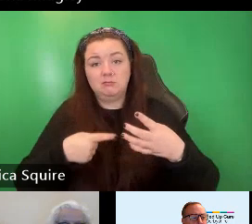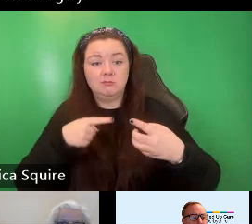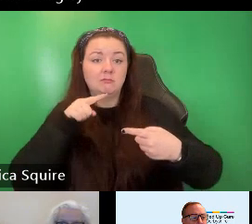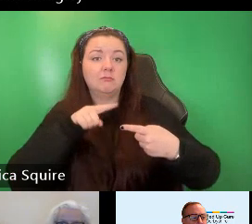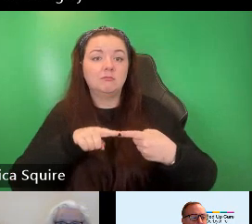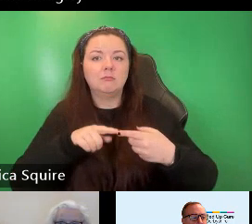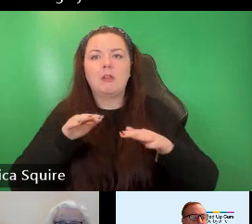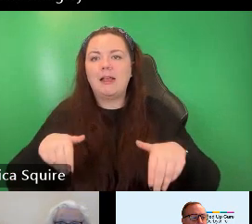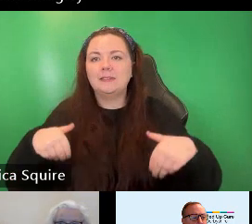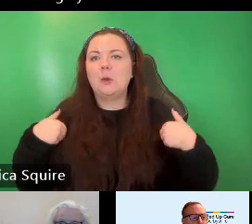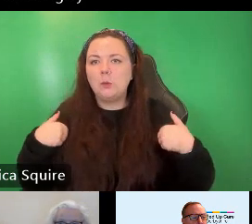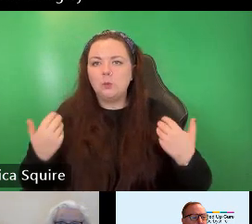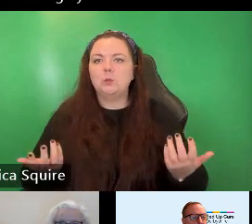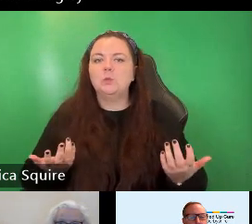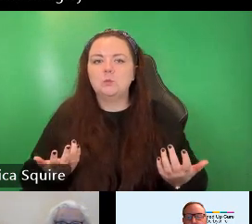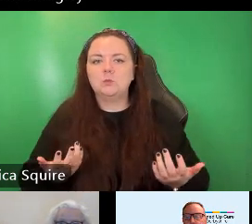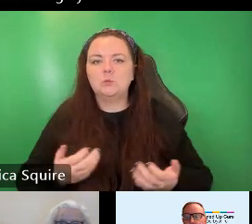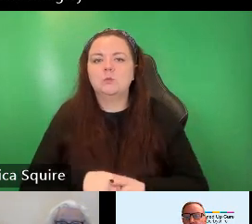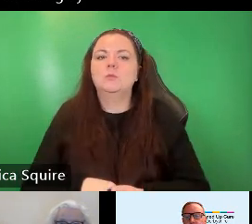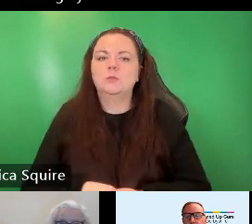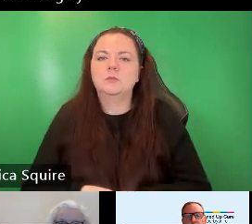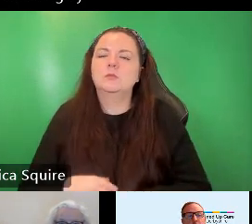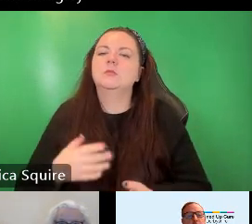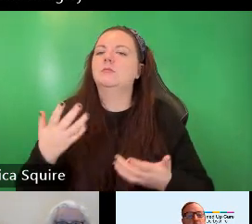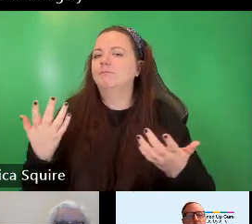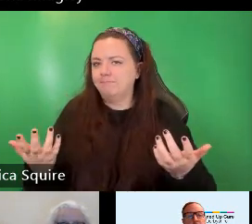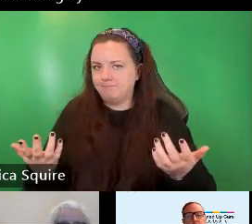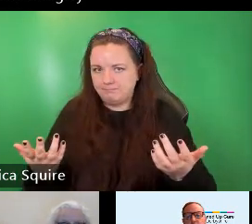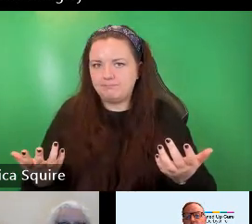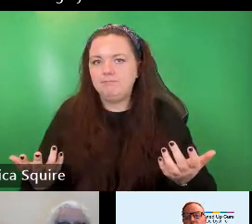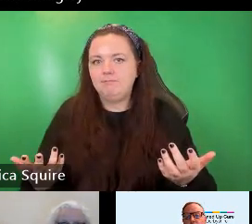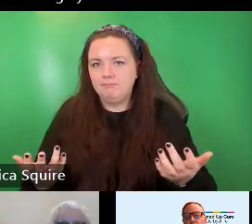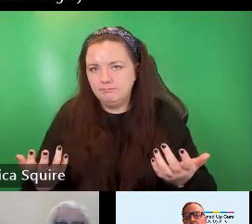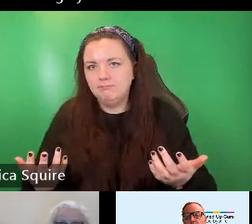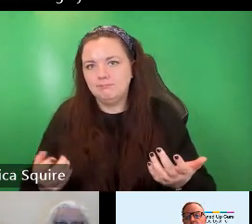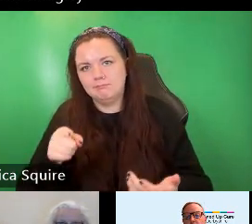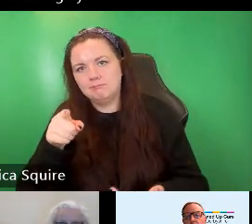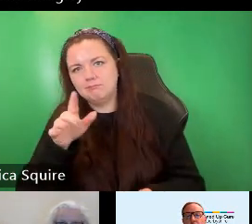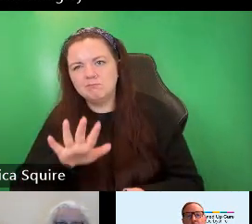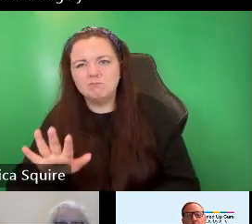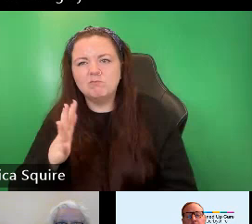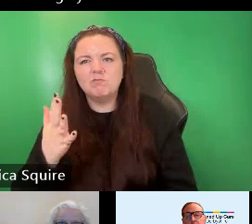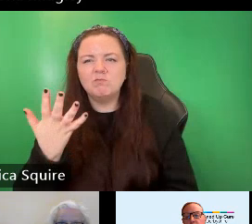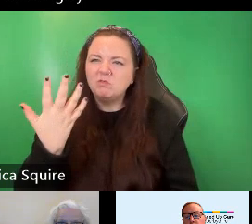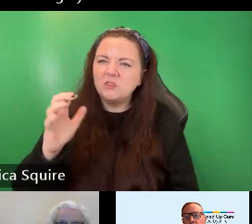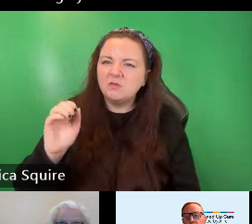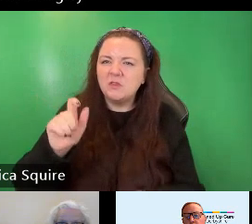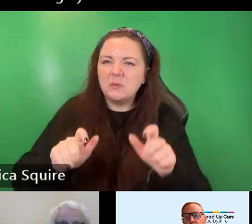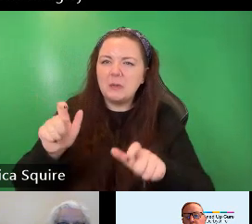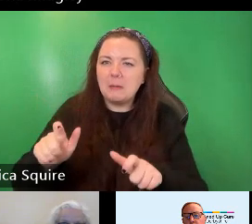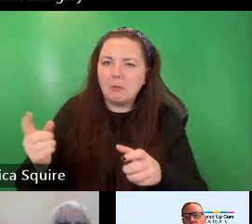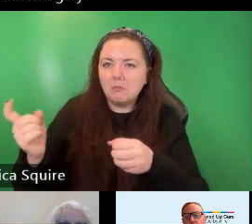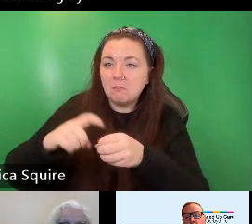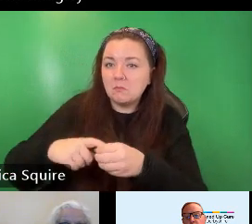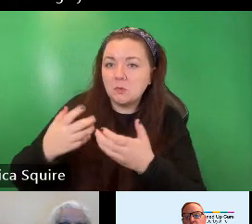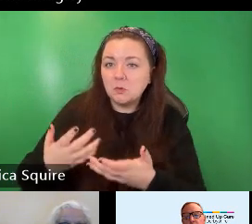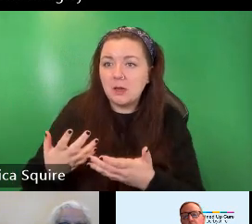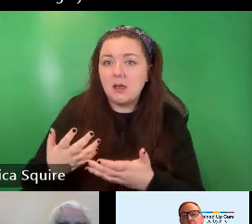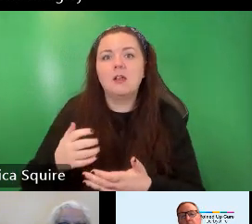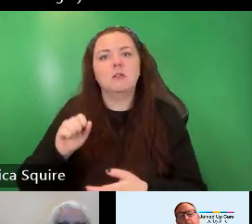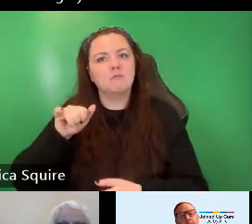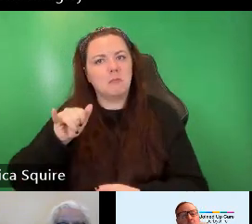exclusion. So today, I would imagine that the 50 or so people that we have on the call will feel quite digitally